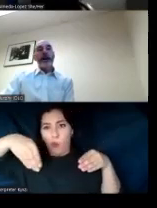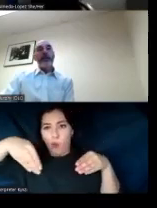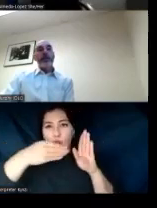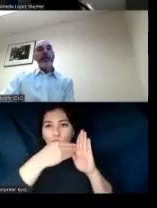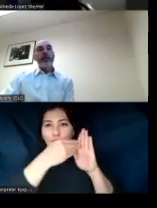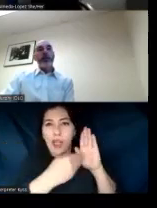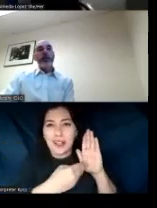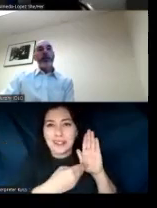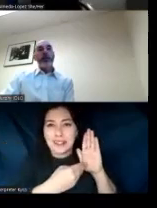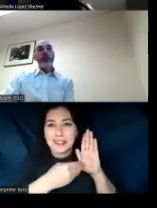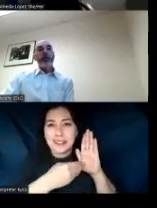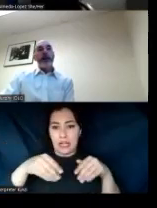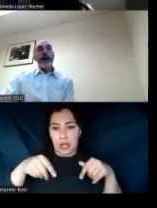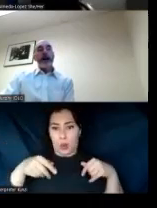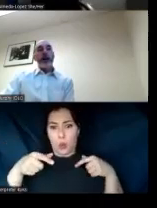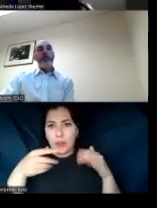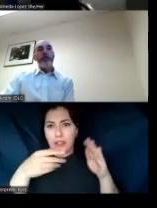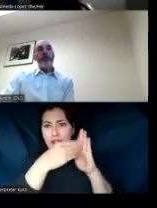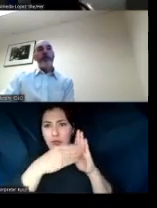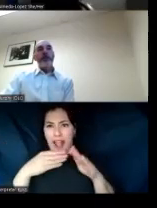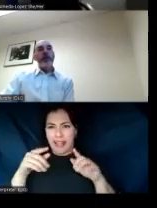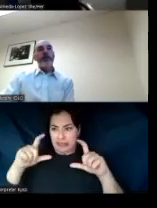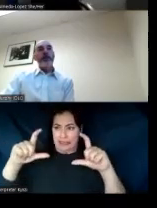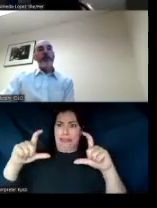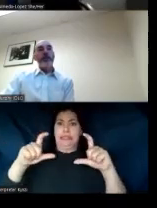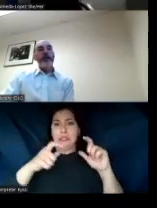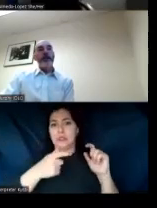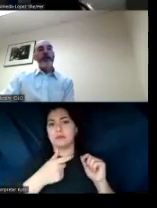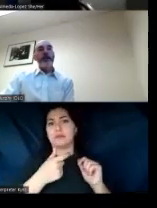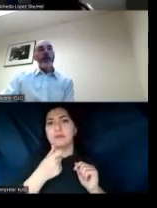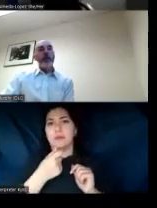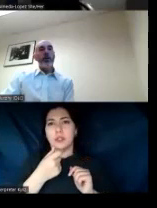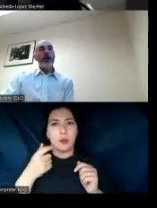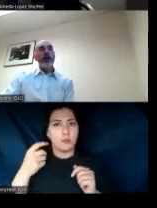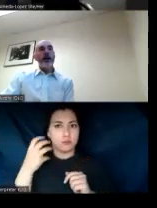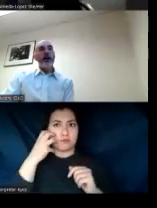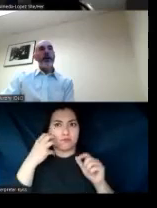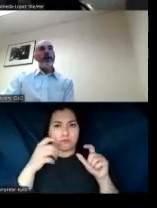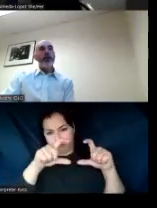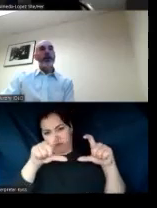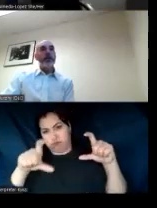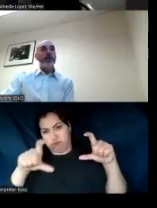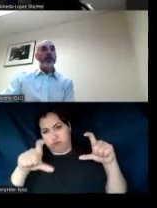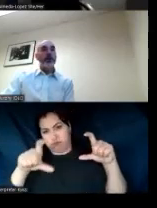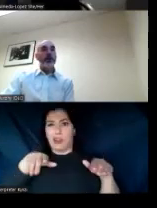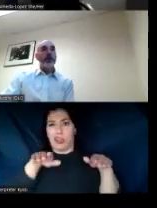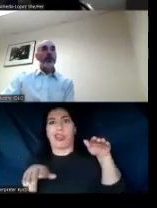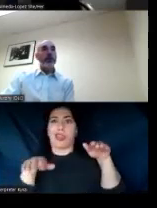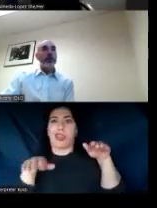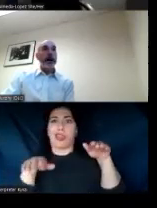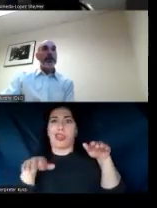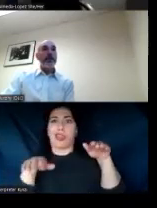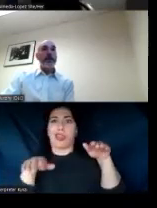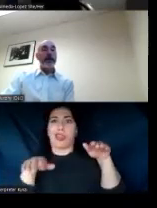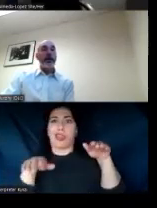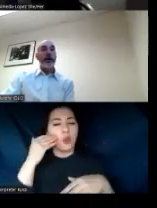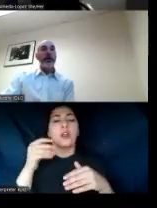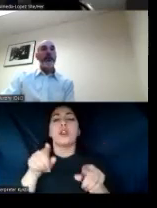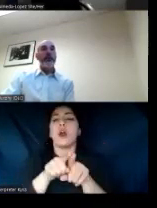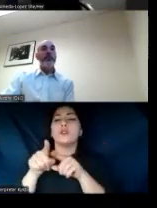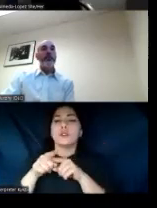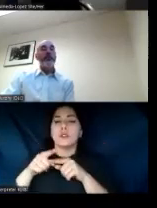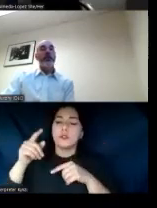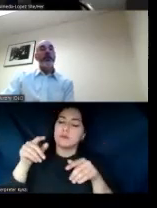should definitely be noted. There should also be no lips or drops that